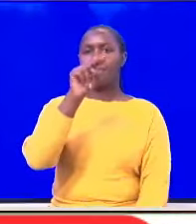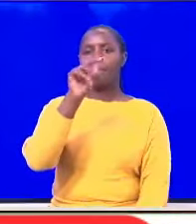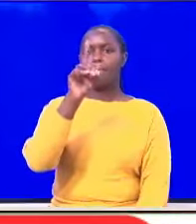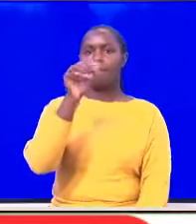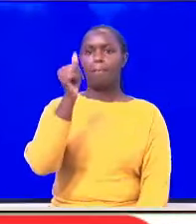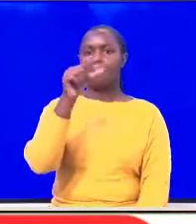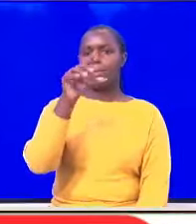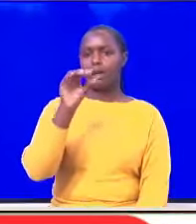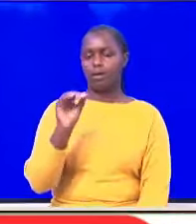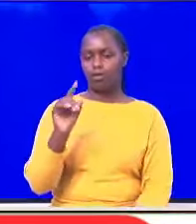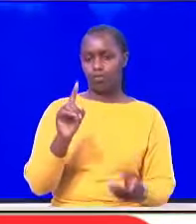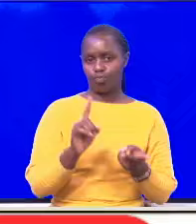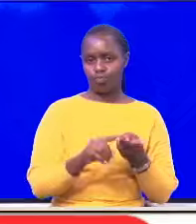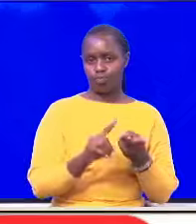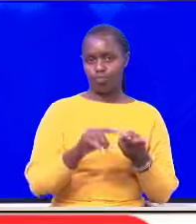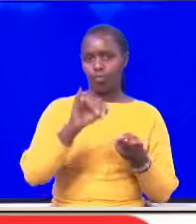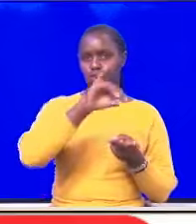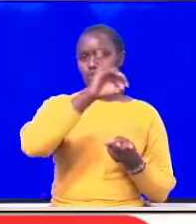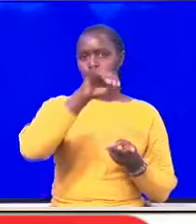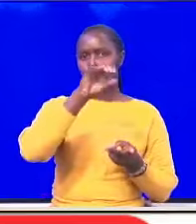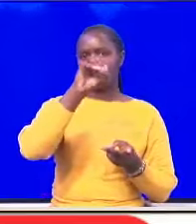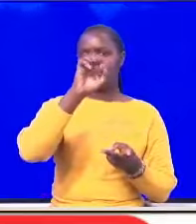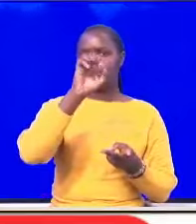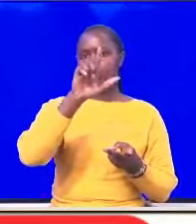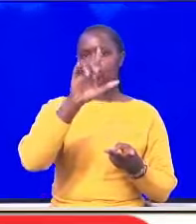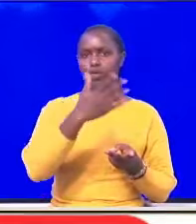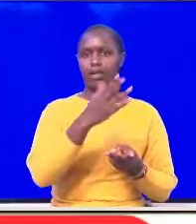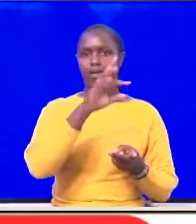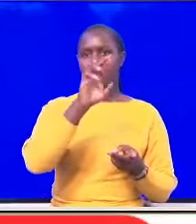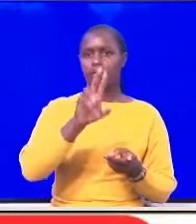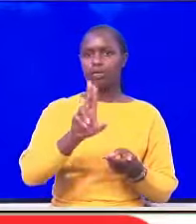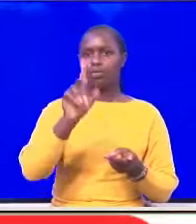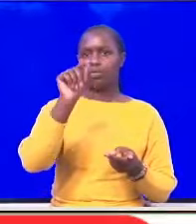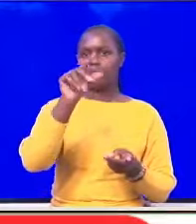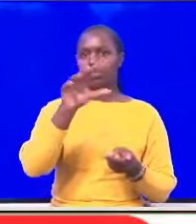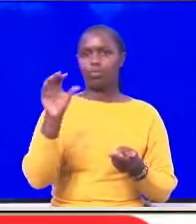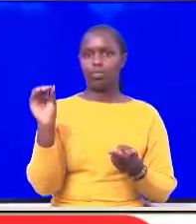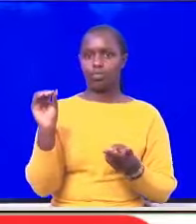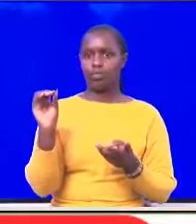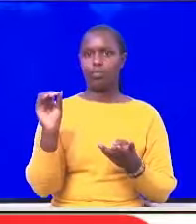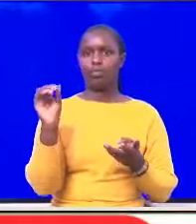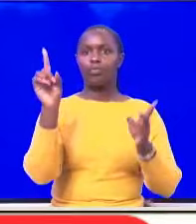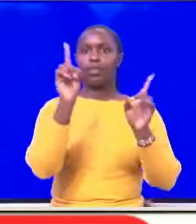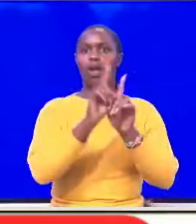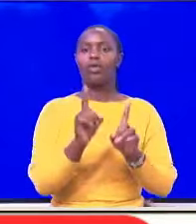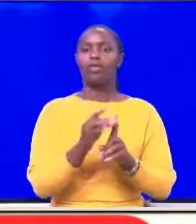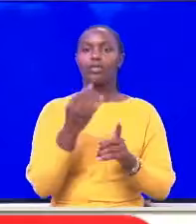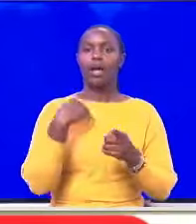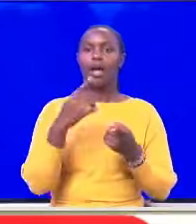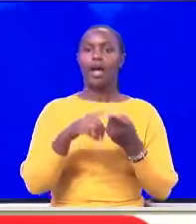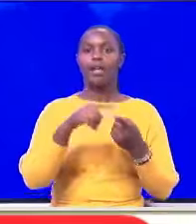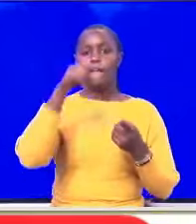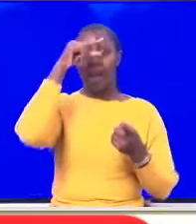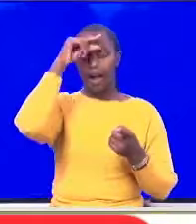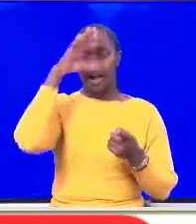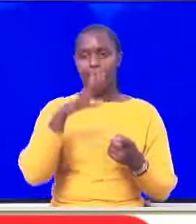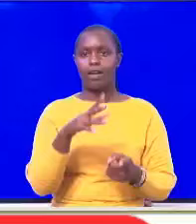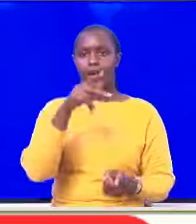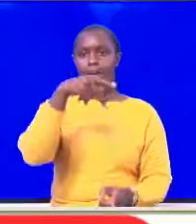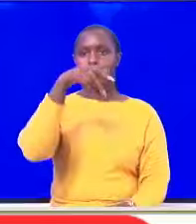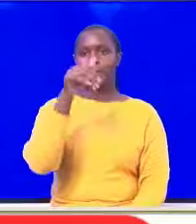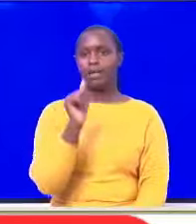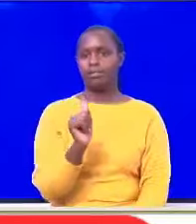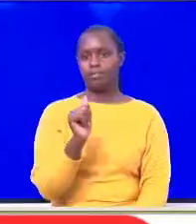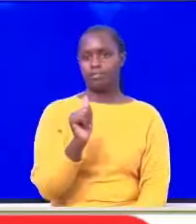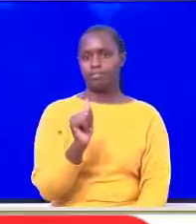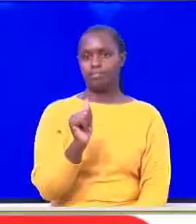Joel Ruto. Joel Ruto. Mm-hmm. And there was the PA to the governor. Yes. Who